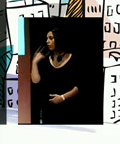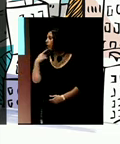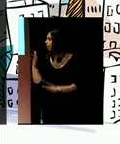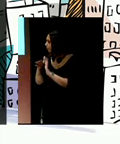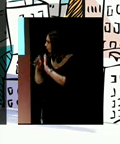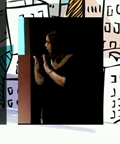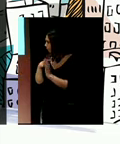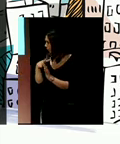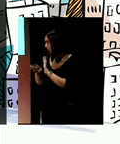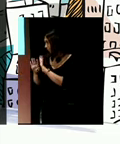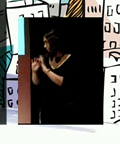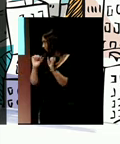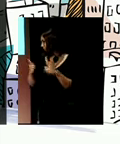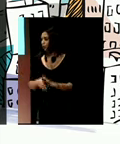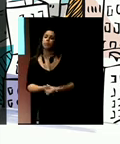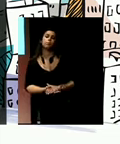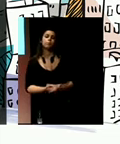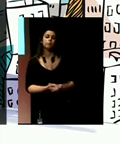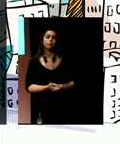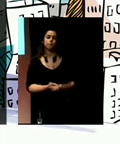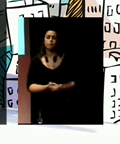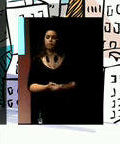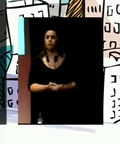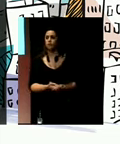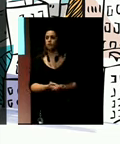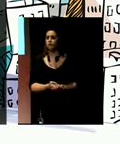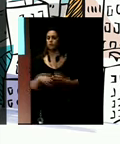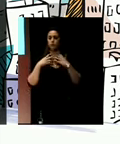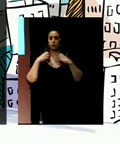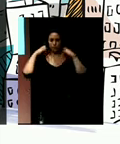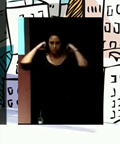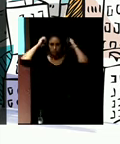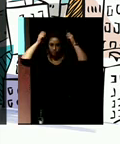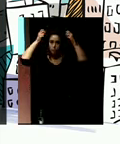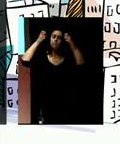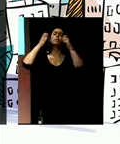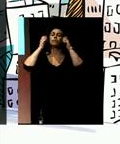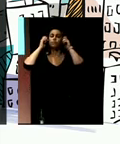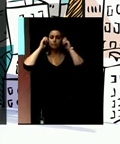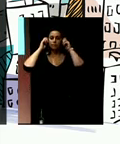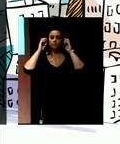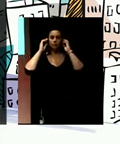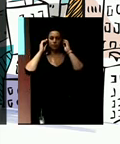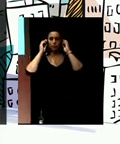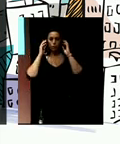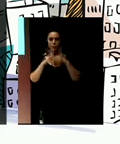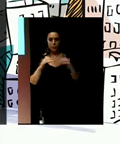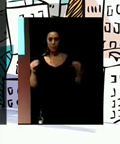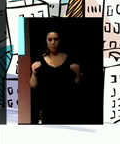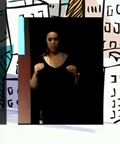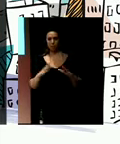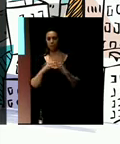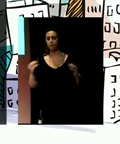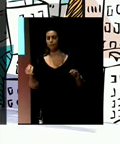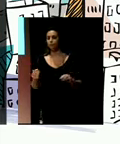So I give the floor to Eugenia. Thank you. Good afternoon. First of all, I would like to thank you to the organization